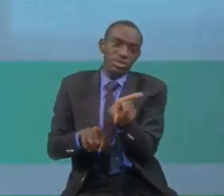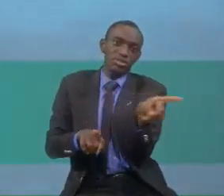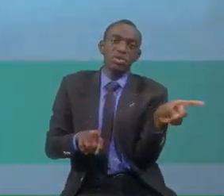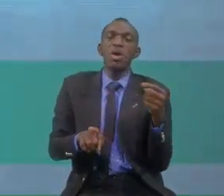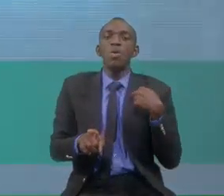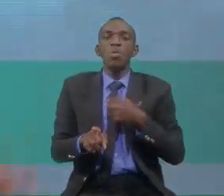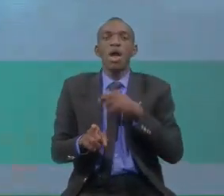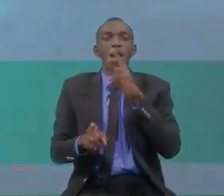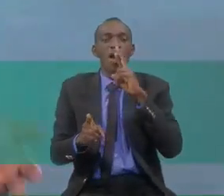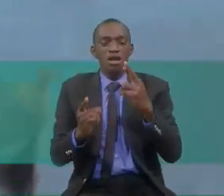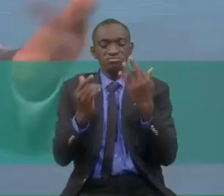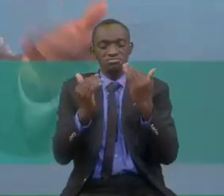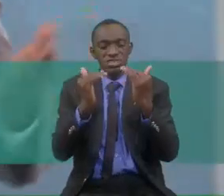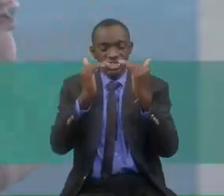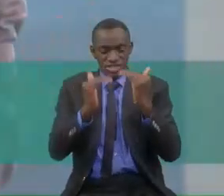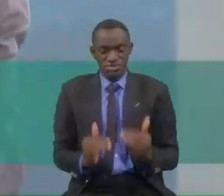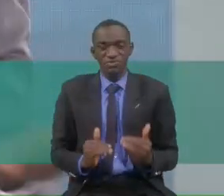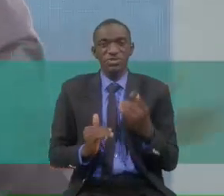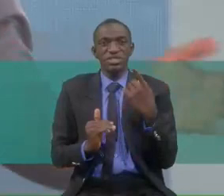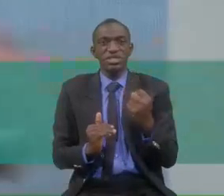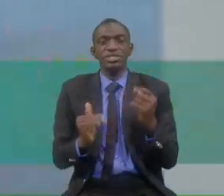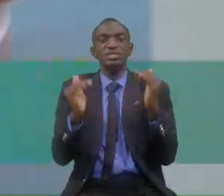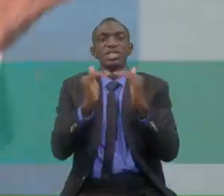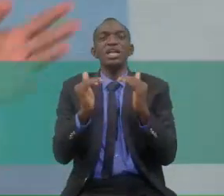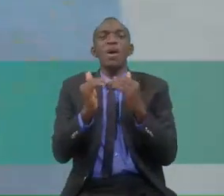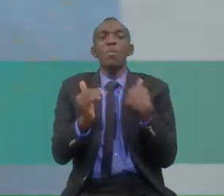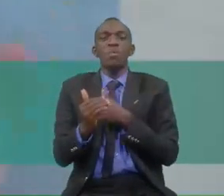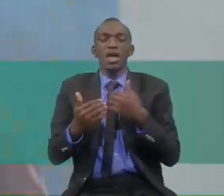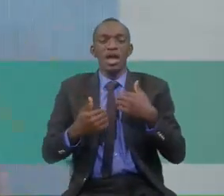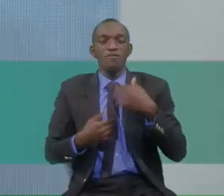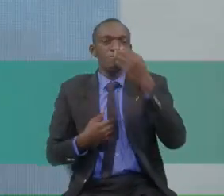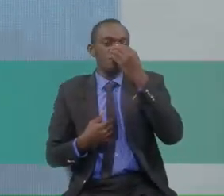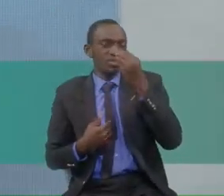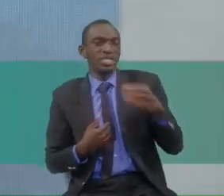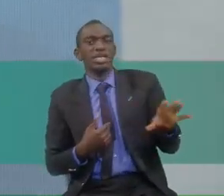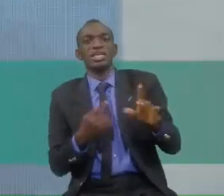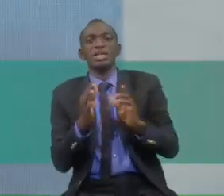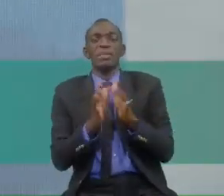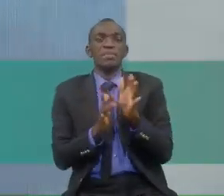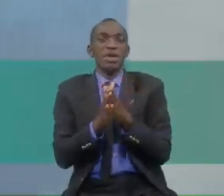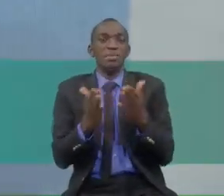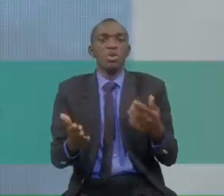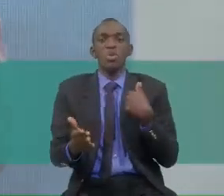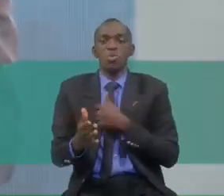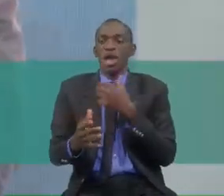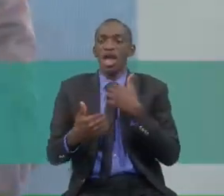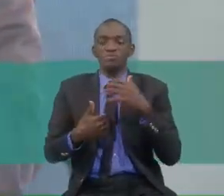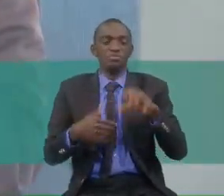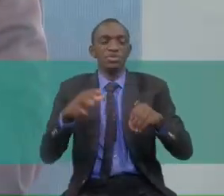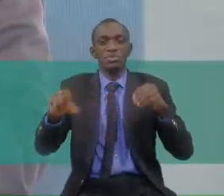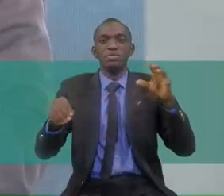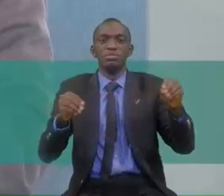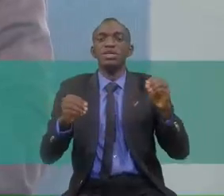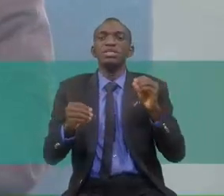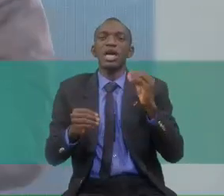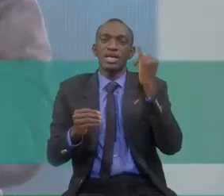forsaking the Bible. He'll show us we're picking up just ideas around us today, but he shall receive